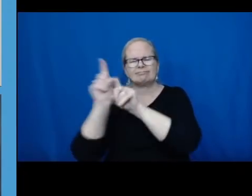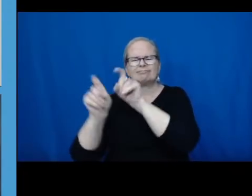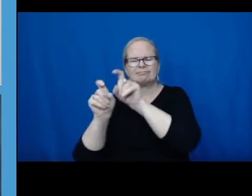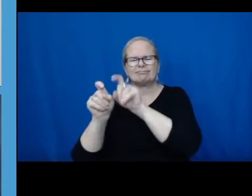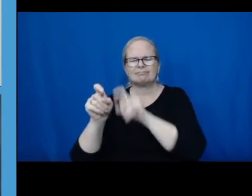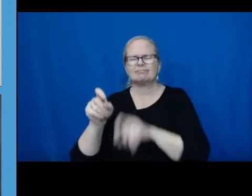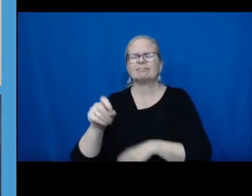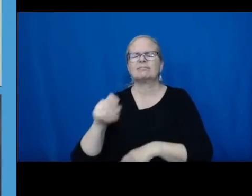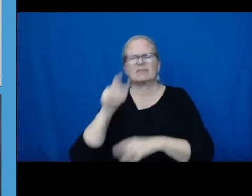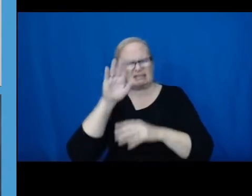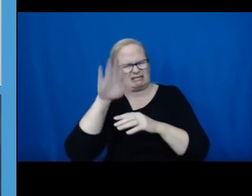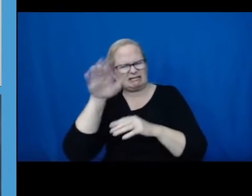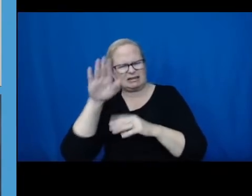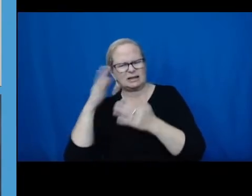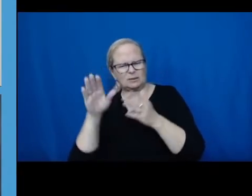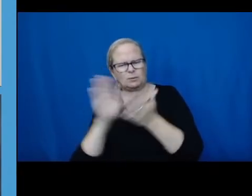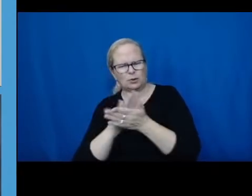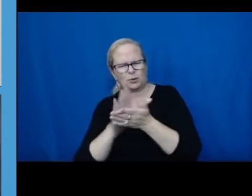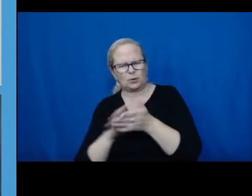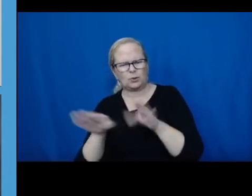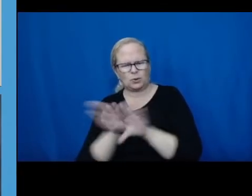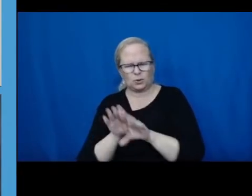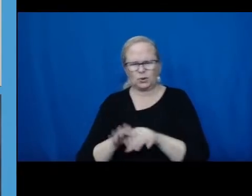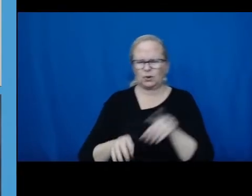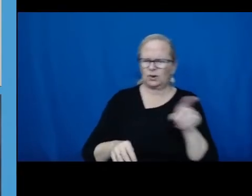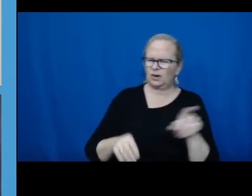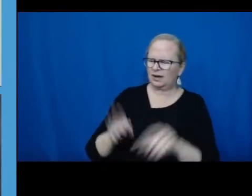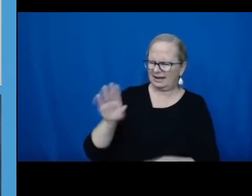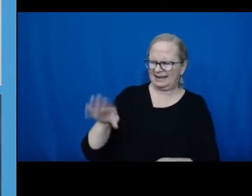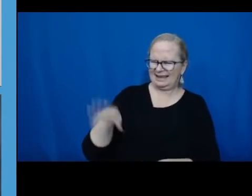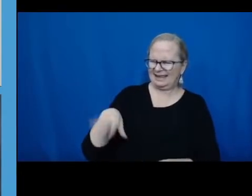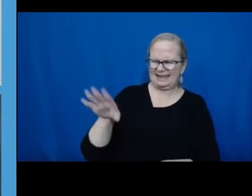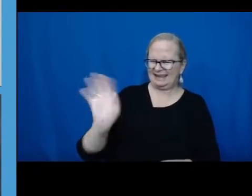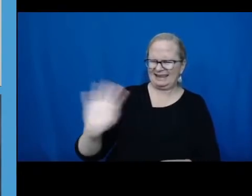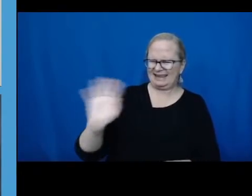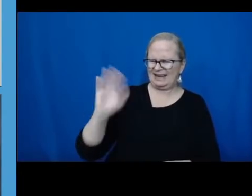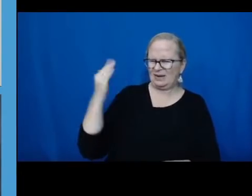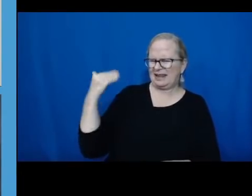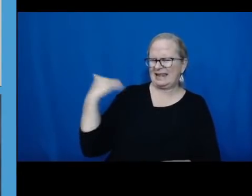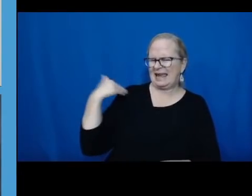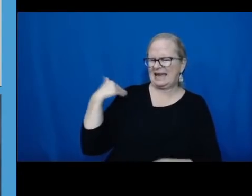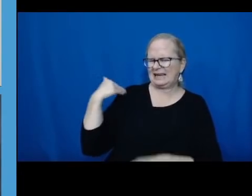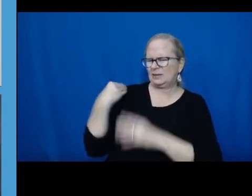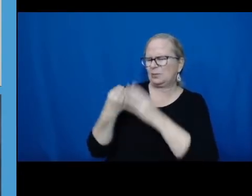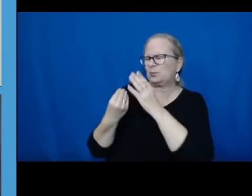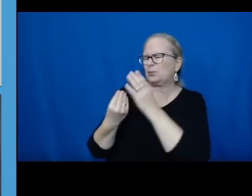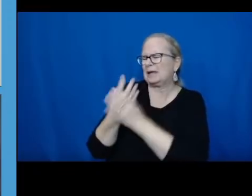which left entirely blank the desire to protect our tiny humans.